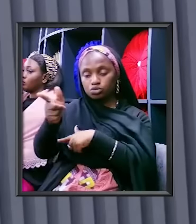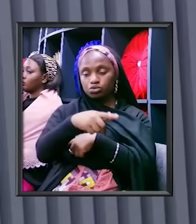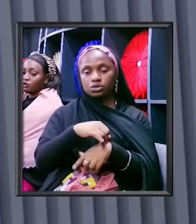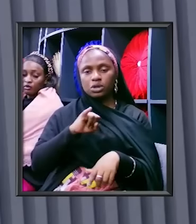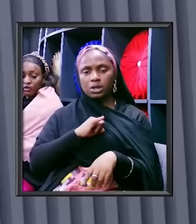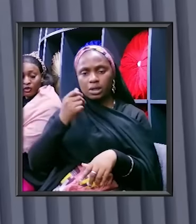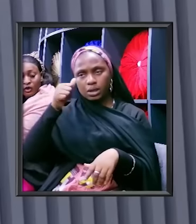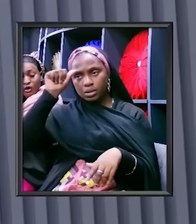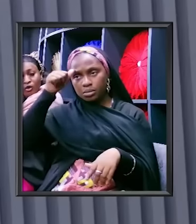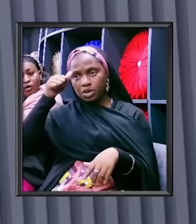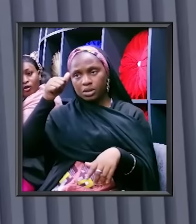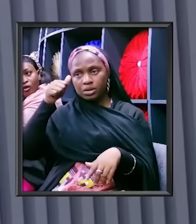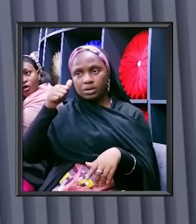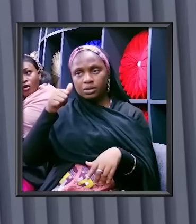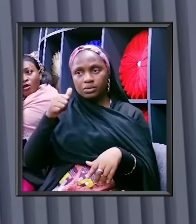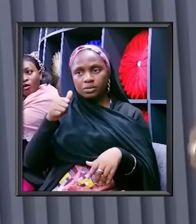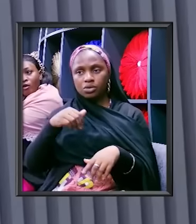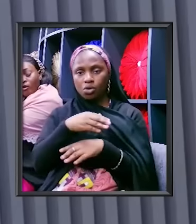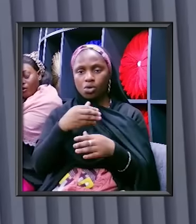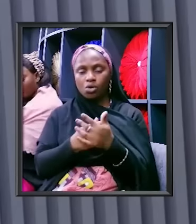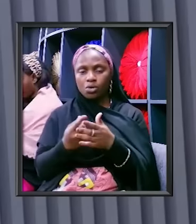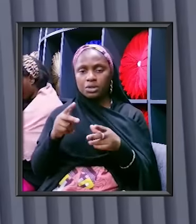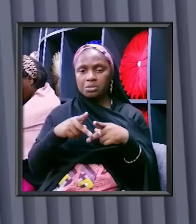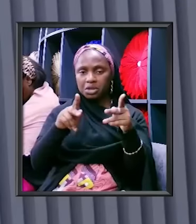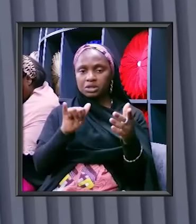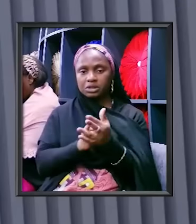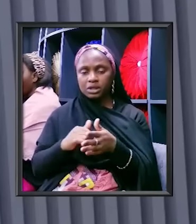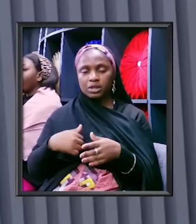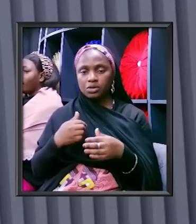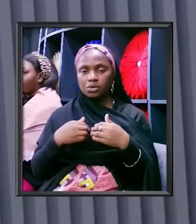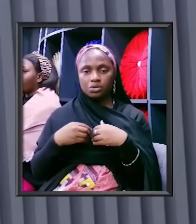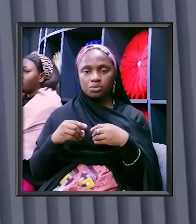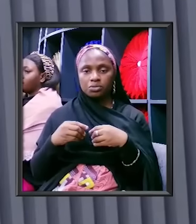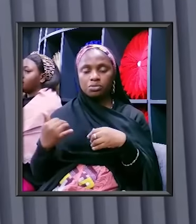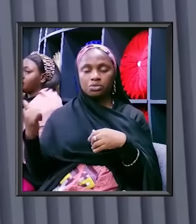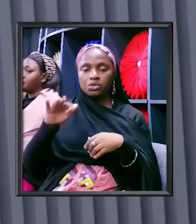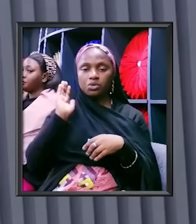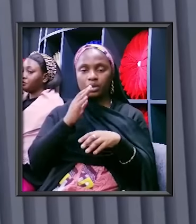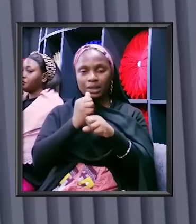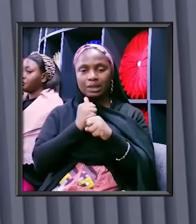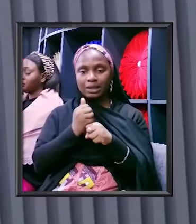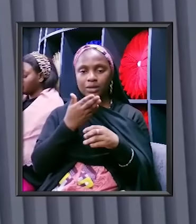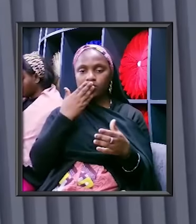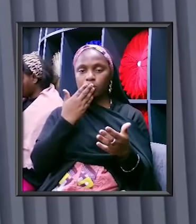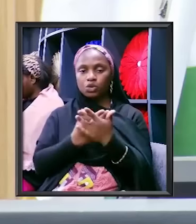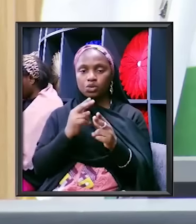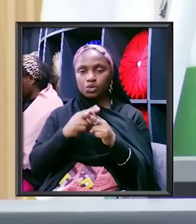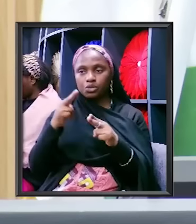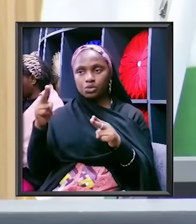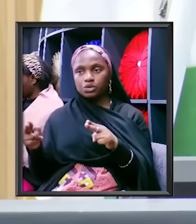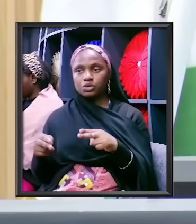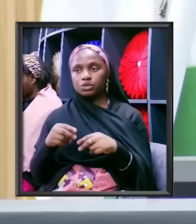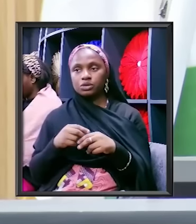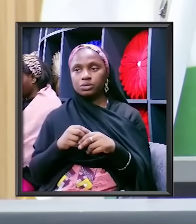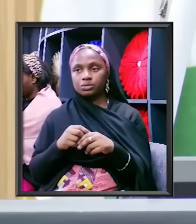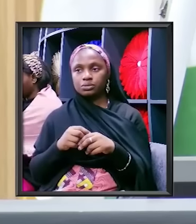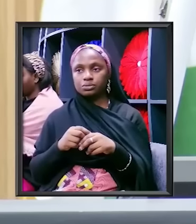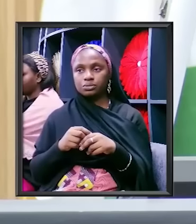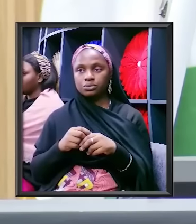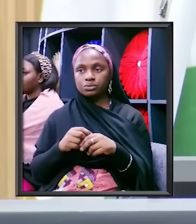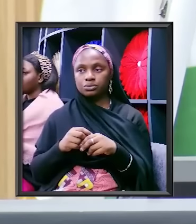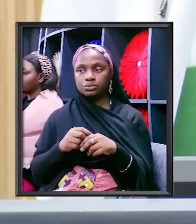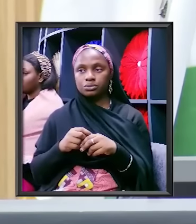I believe say all the places where they then go get results. Thank you. Okay, thank you. So today na